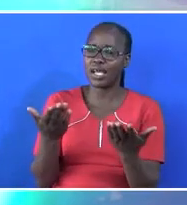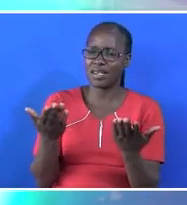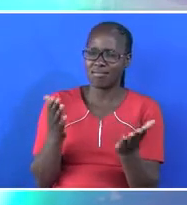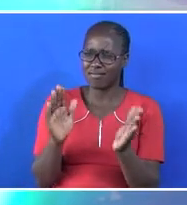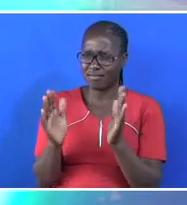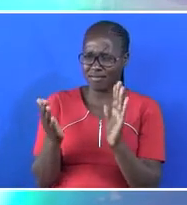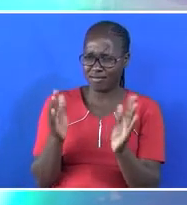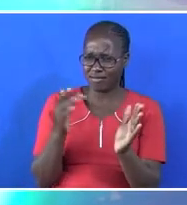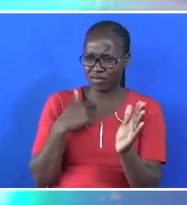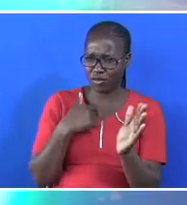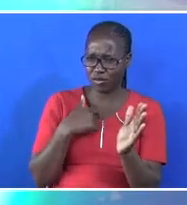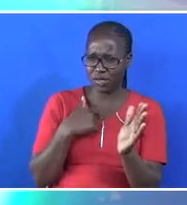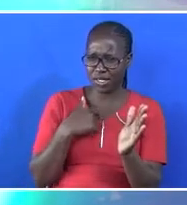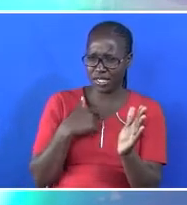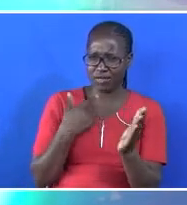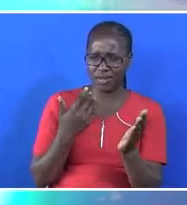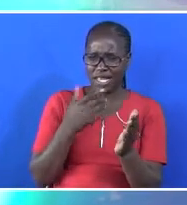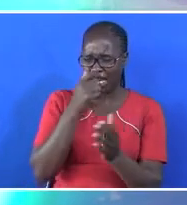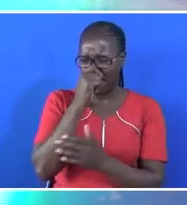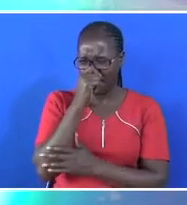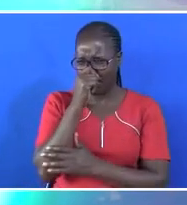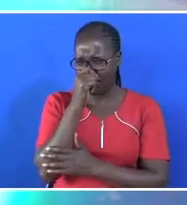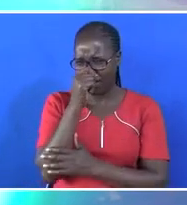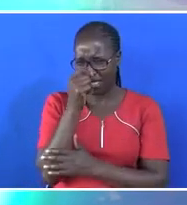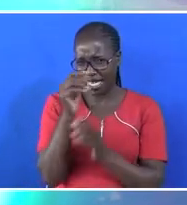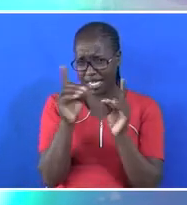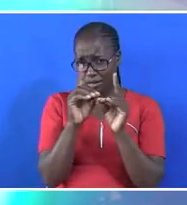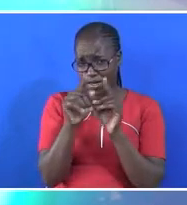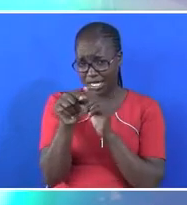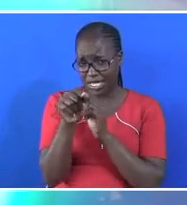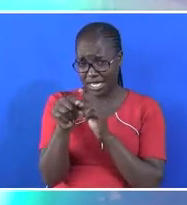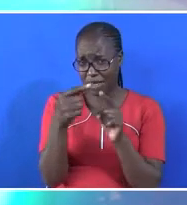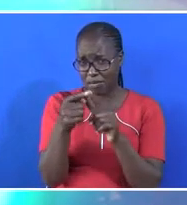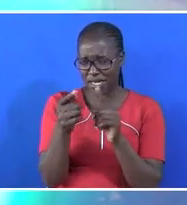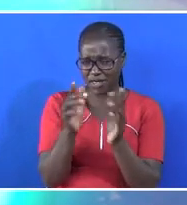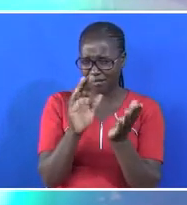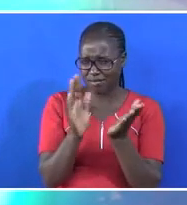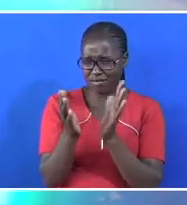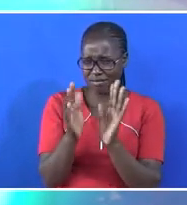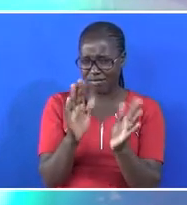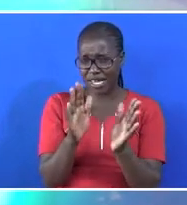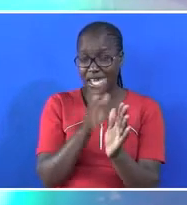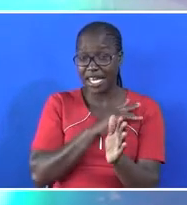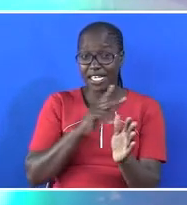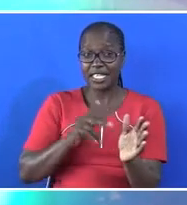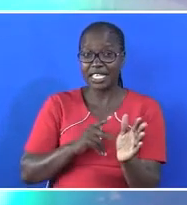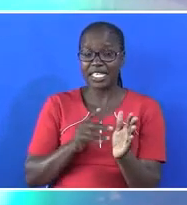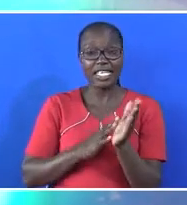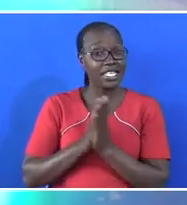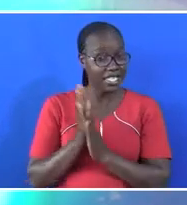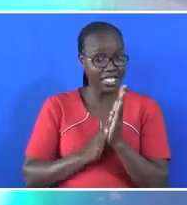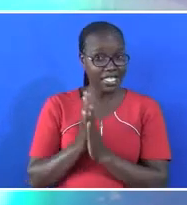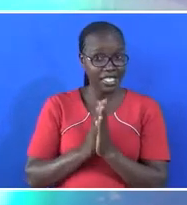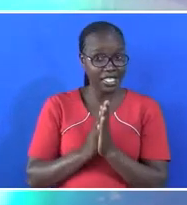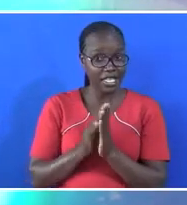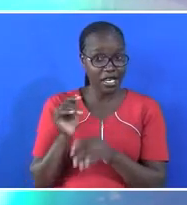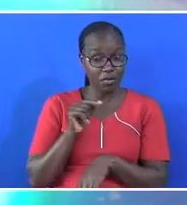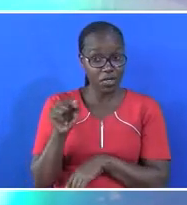seems to me, I wish I was in the meeting that day, but it seems to me that the king is excited about